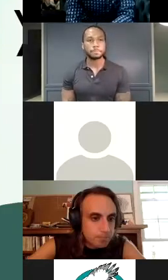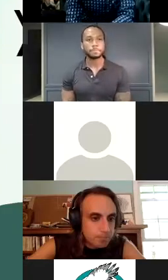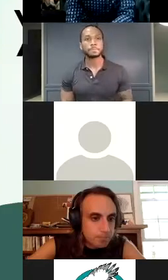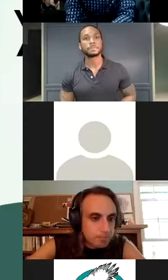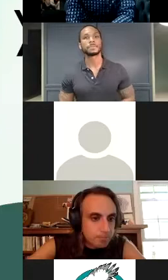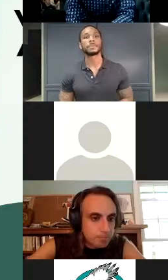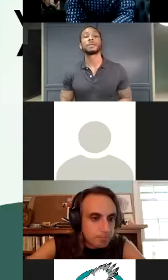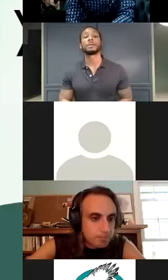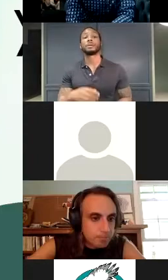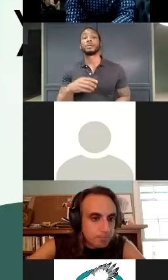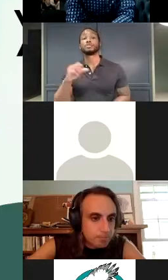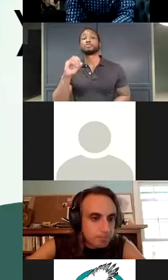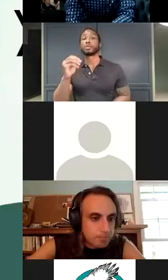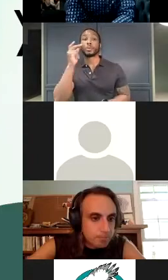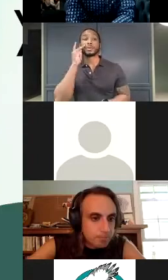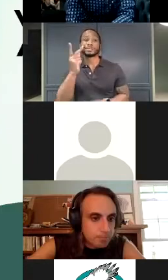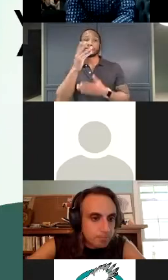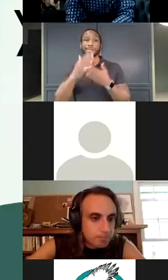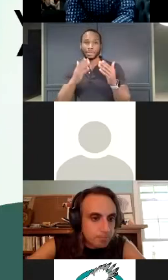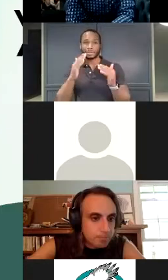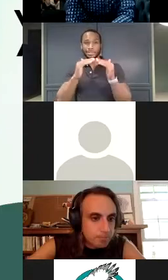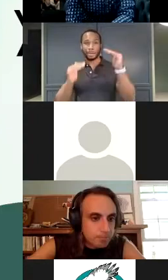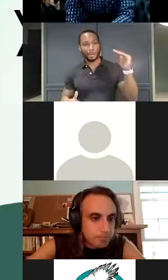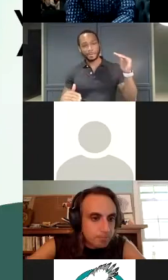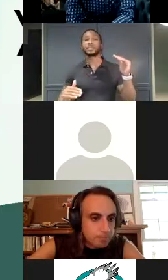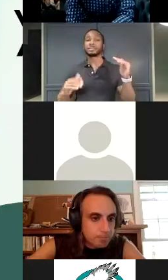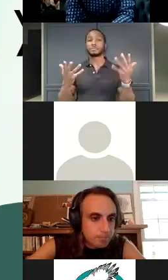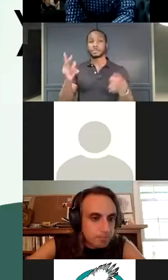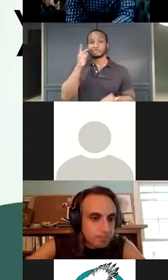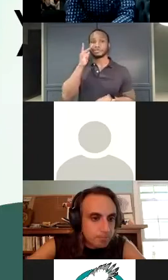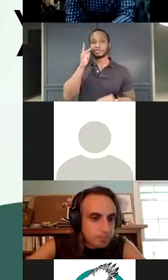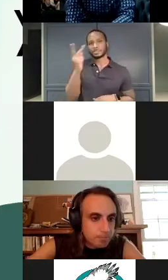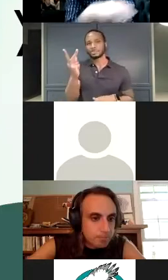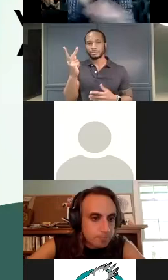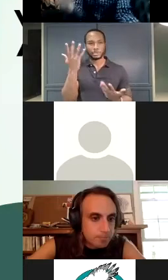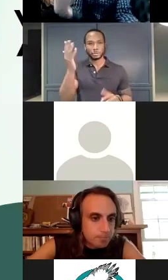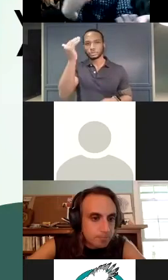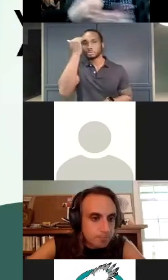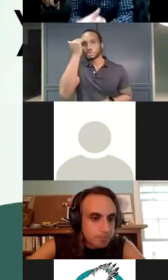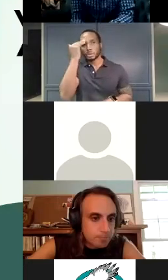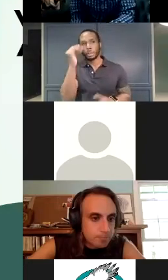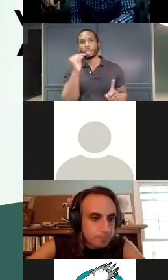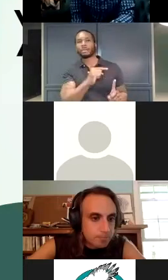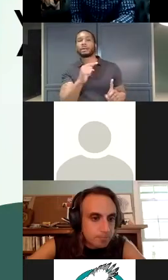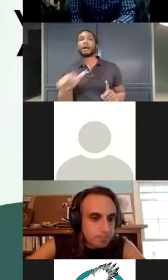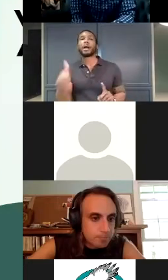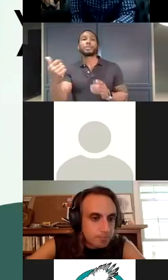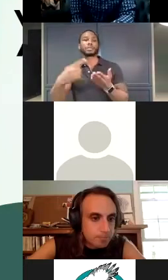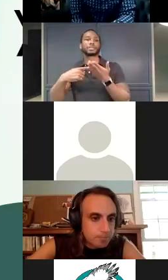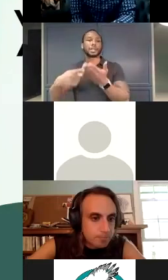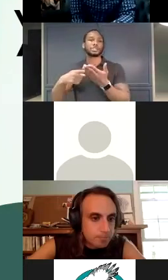And so we see some of these disparities. You're probably familiar with these. You know, I think there's been a lot of discussion in the